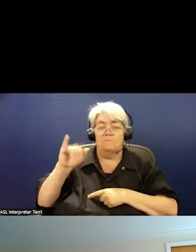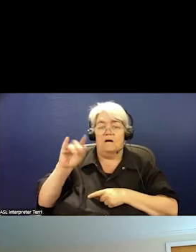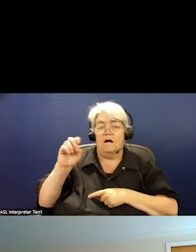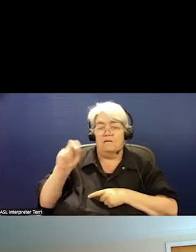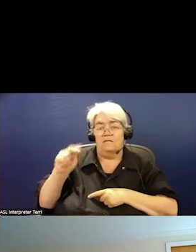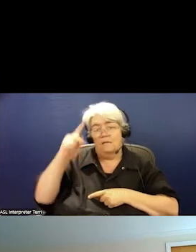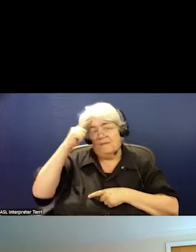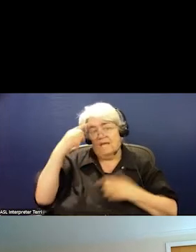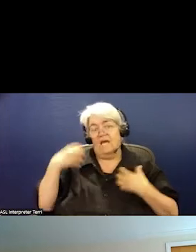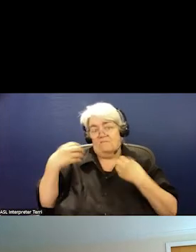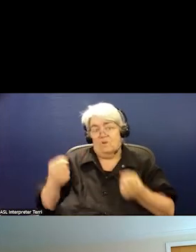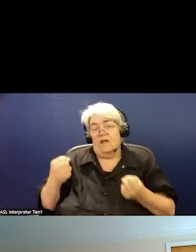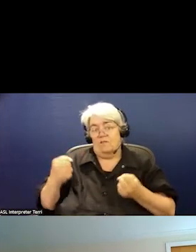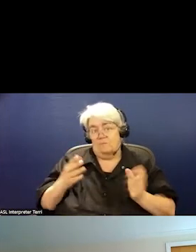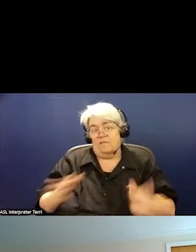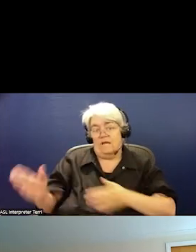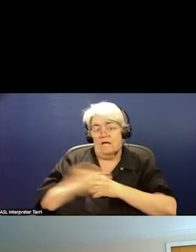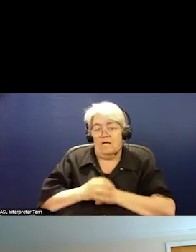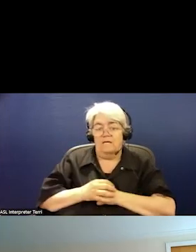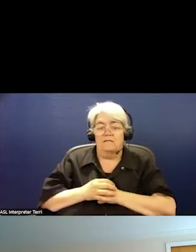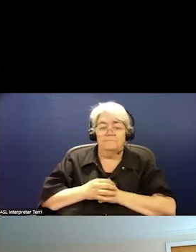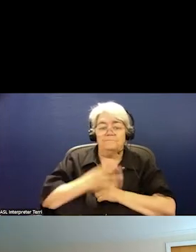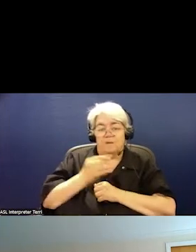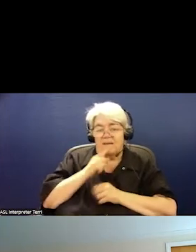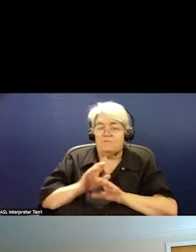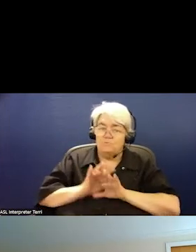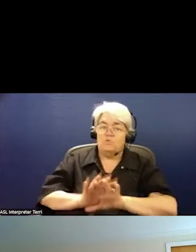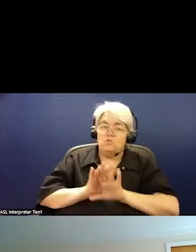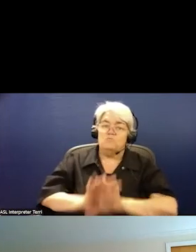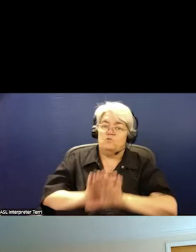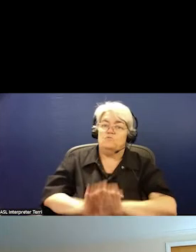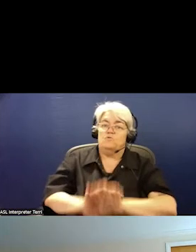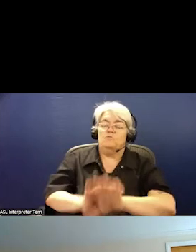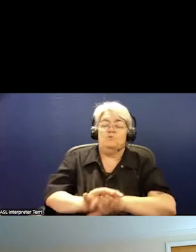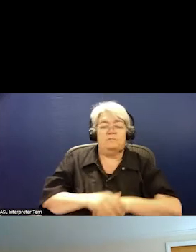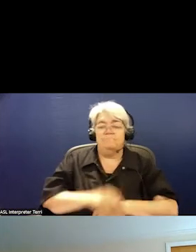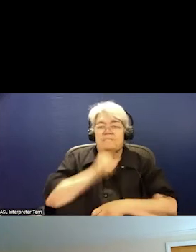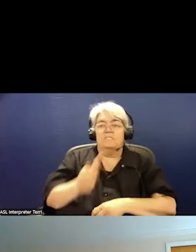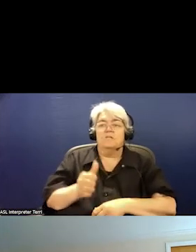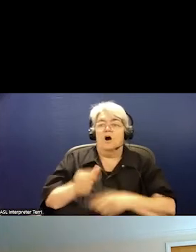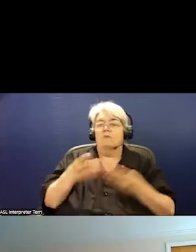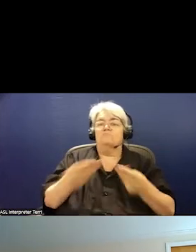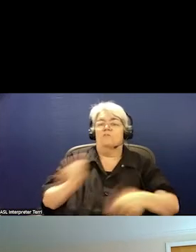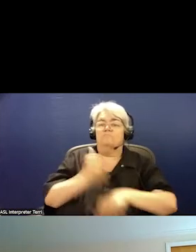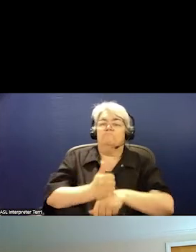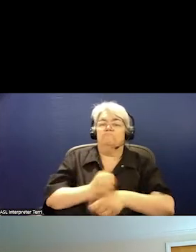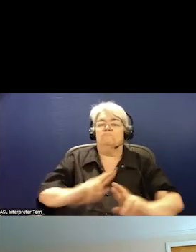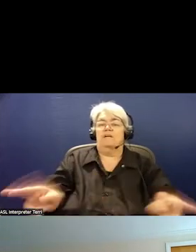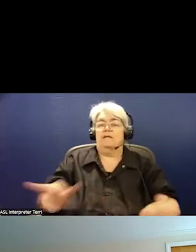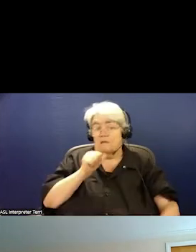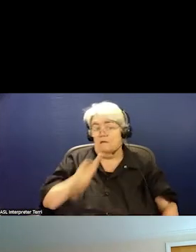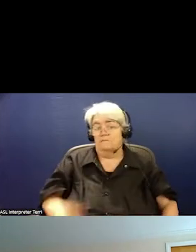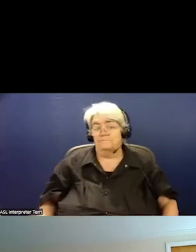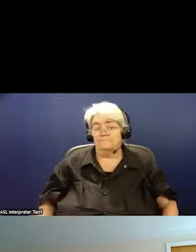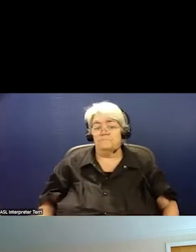Health Plan and so on. But we have to keep pushing on this. It's not literally solved at this time. So you